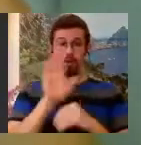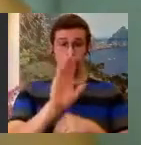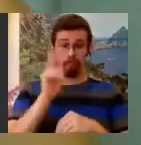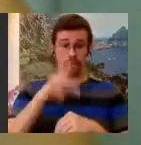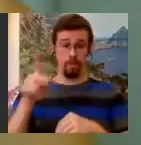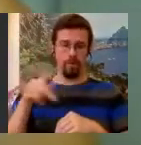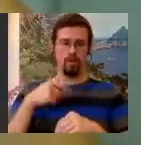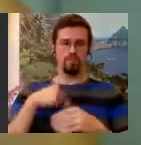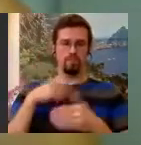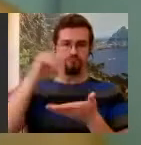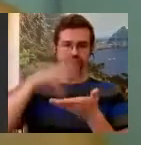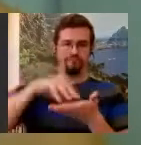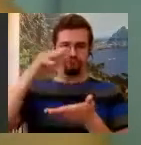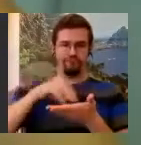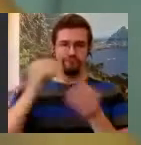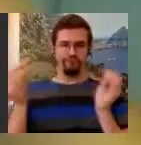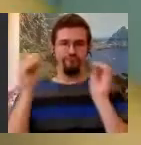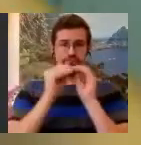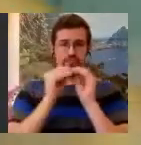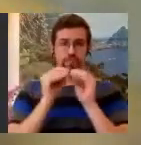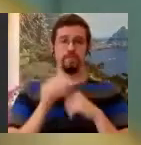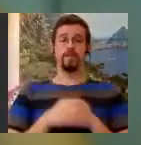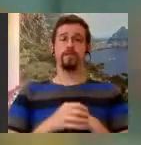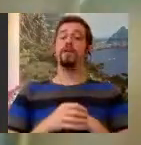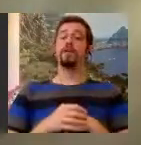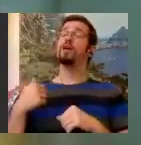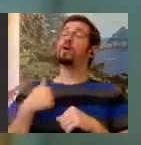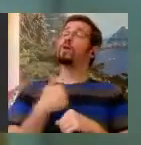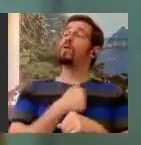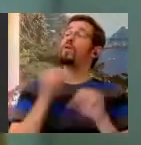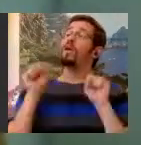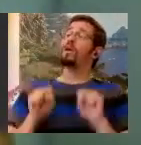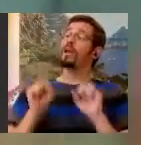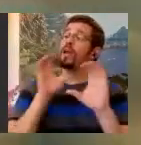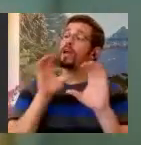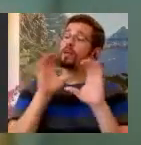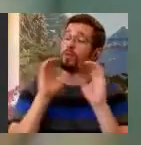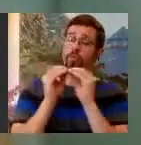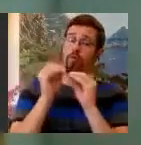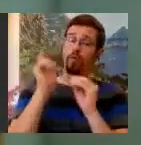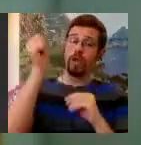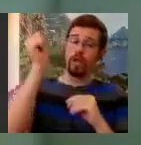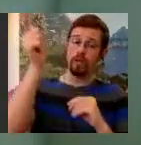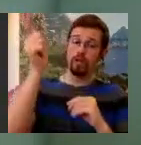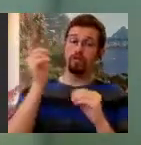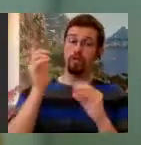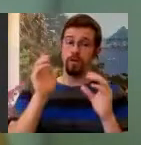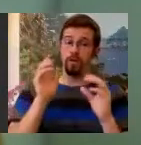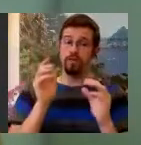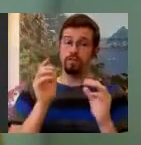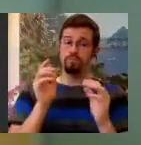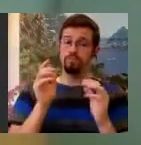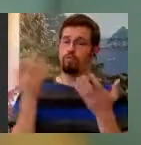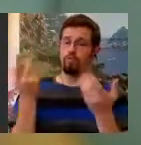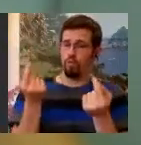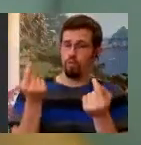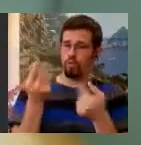more. So we can communicate in the future too and work together too to this.